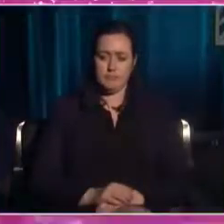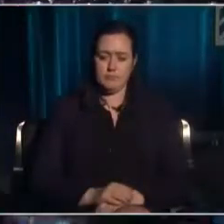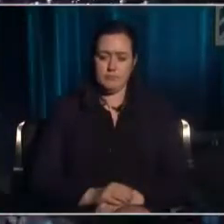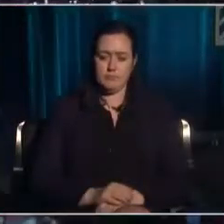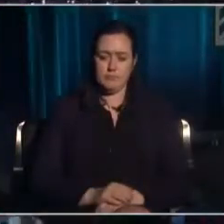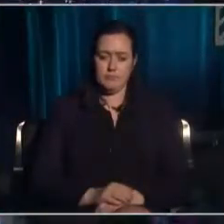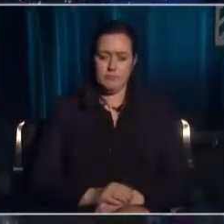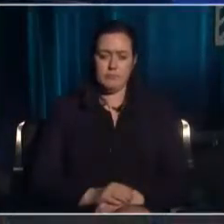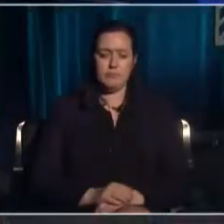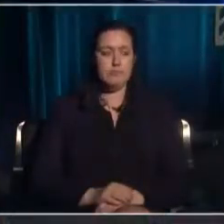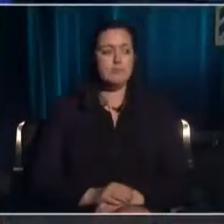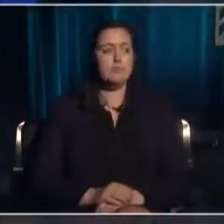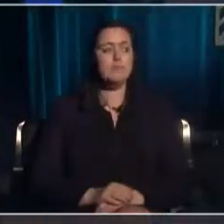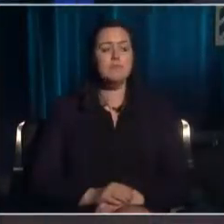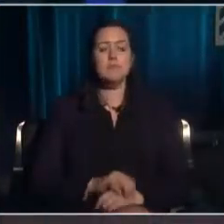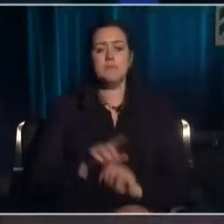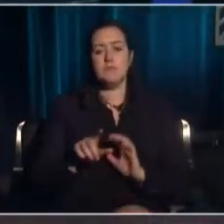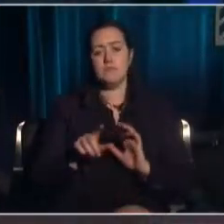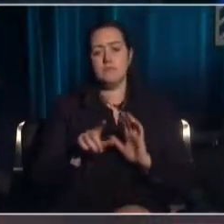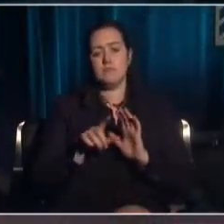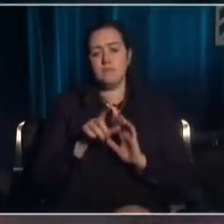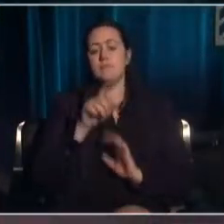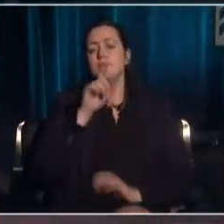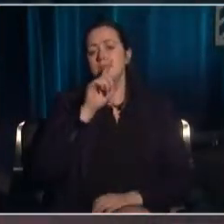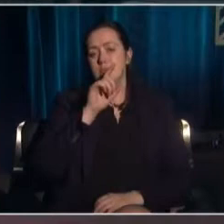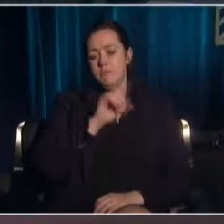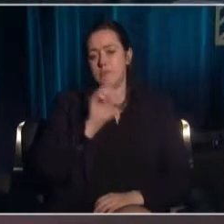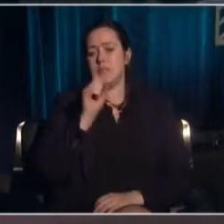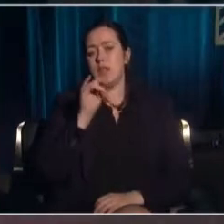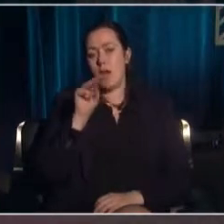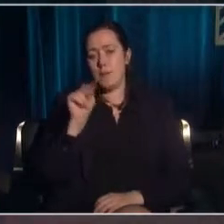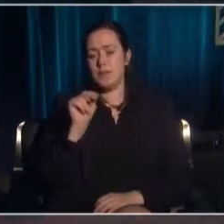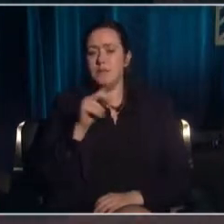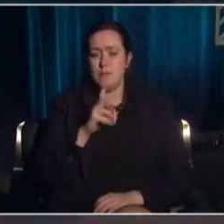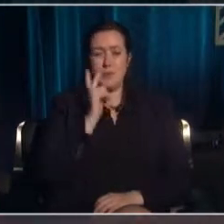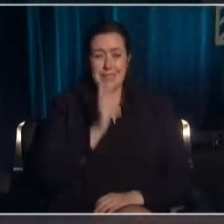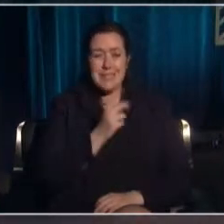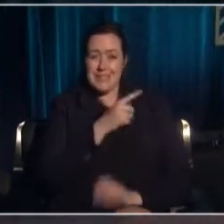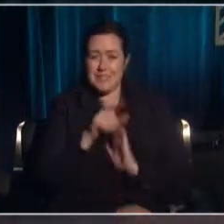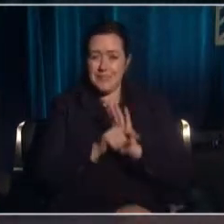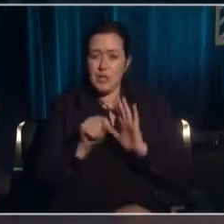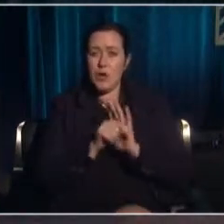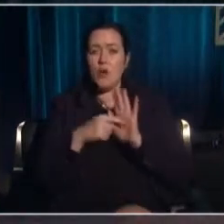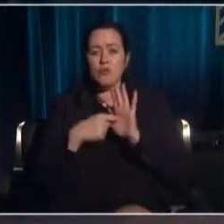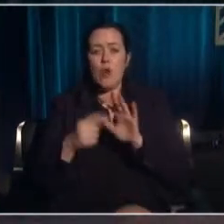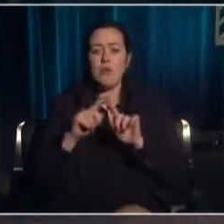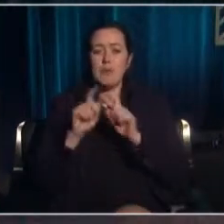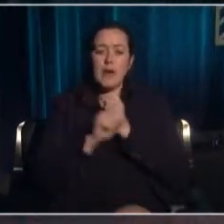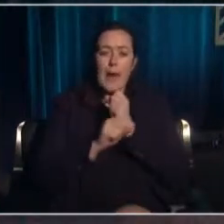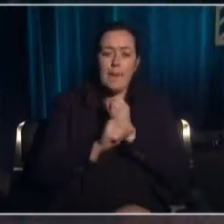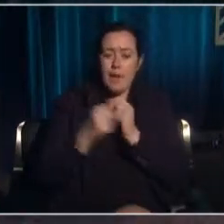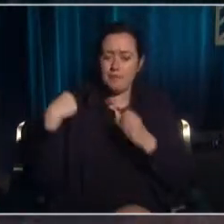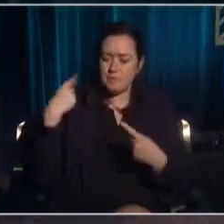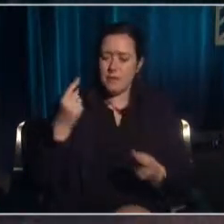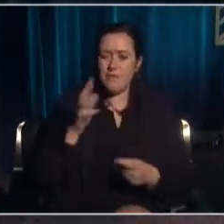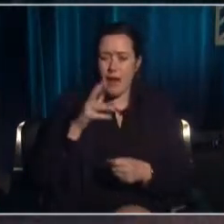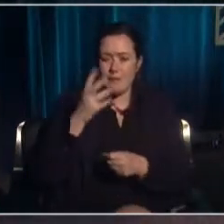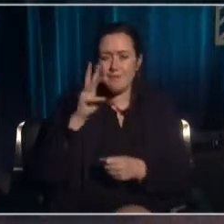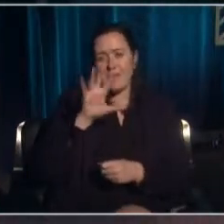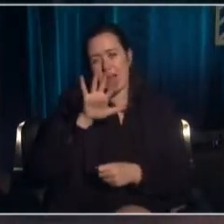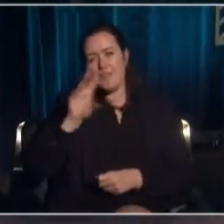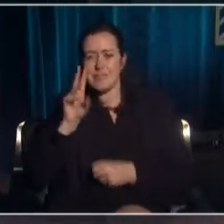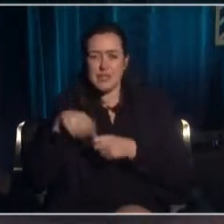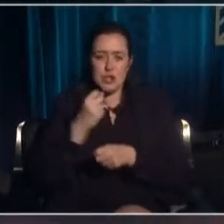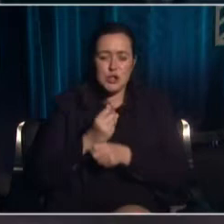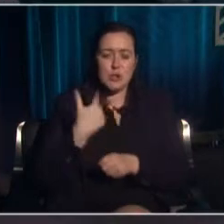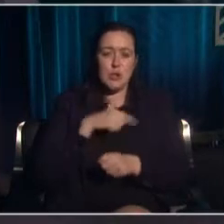So as you can see, through the campaigning that we've done over the last 5 or 6 years, we've been able to provide platforms for some pretty